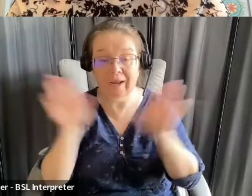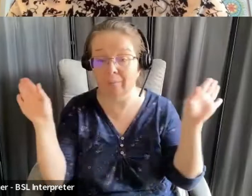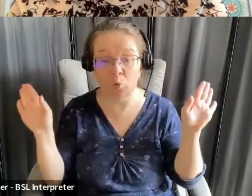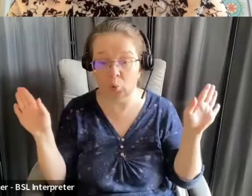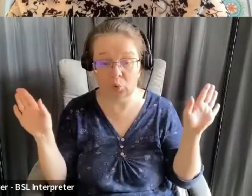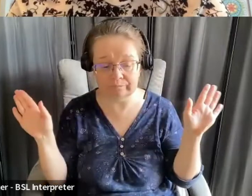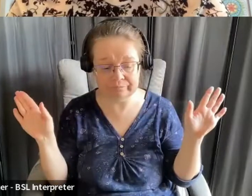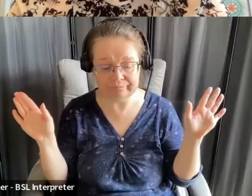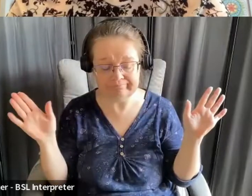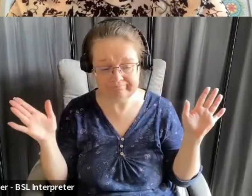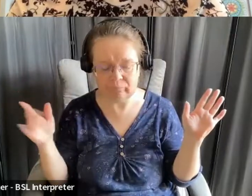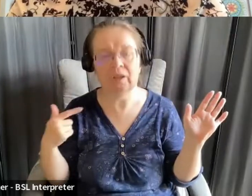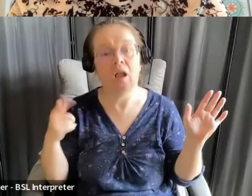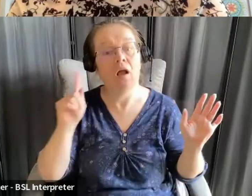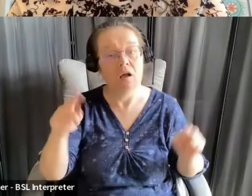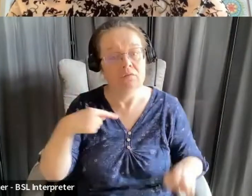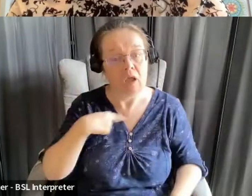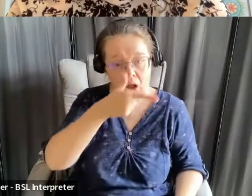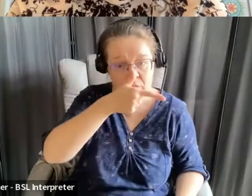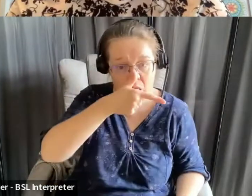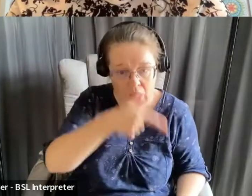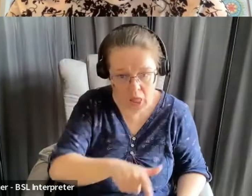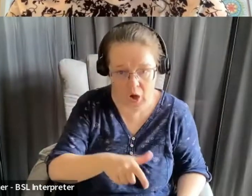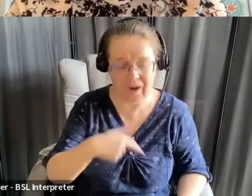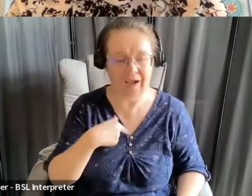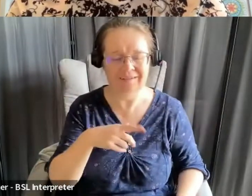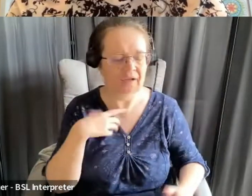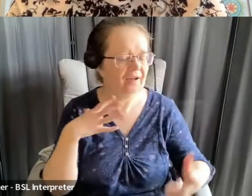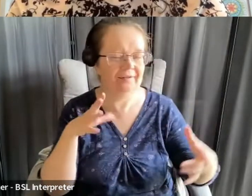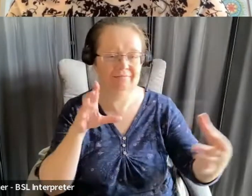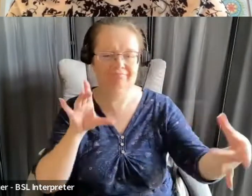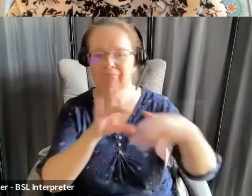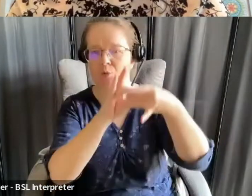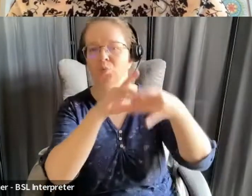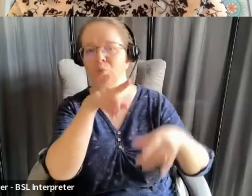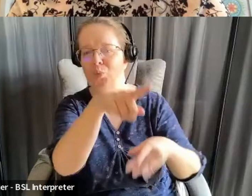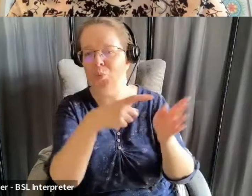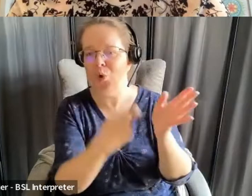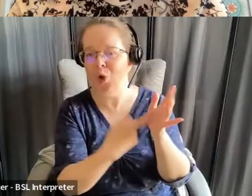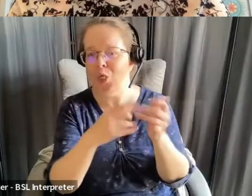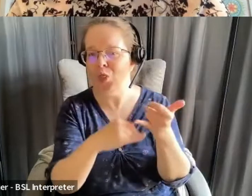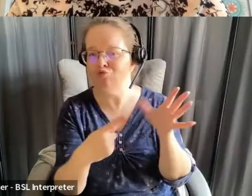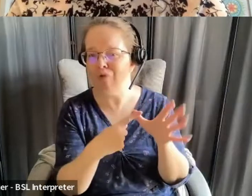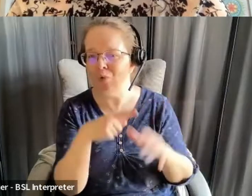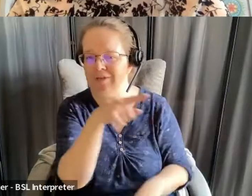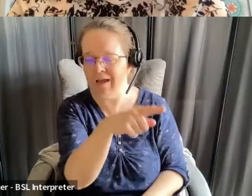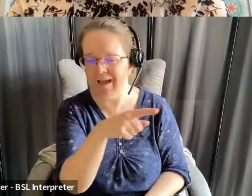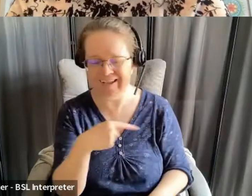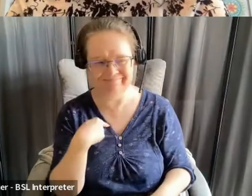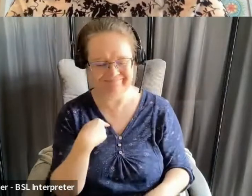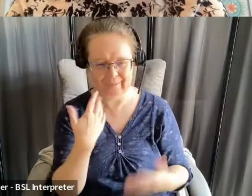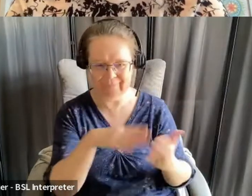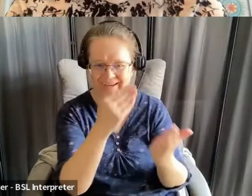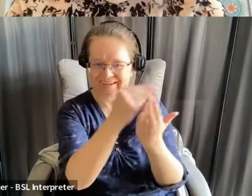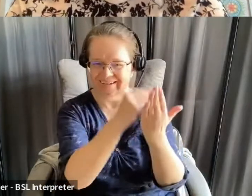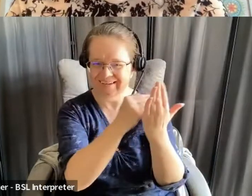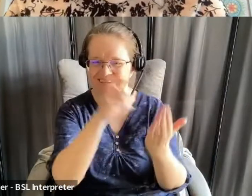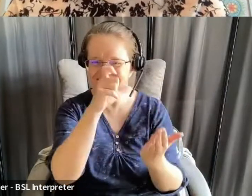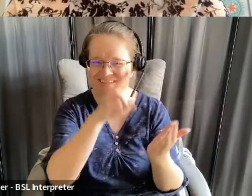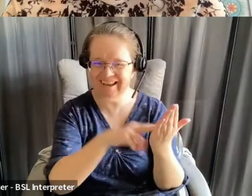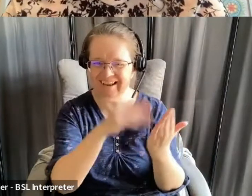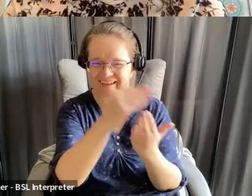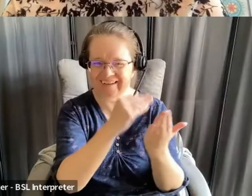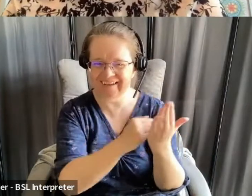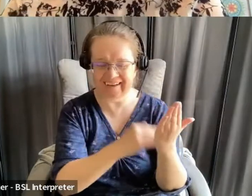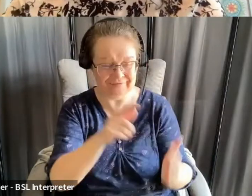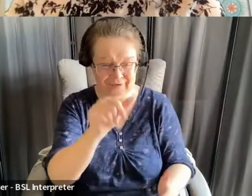very, very lucky to find Rosa, who we went through the CV together. So she's right,